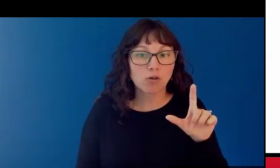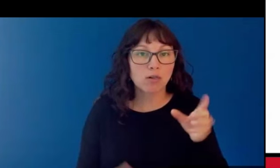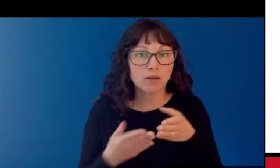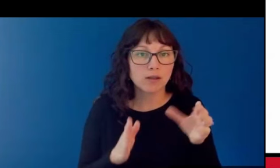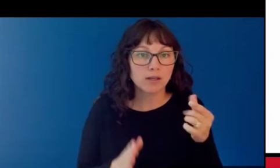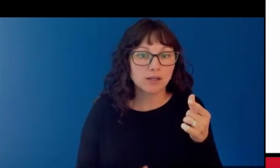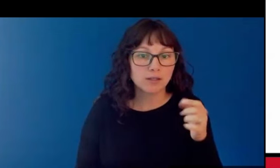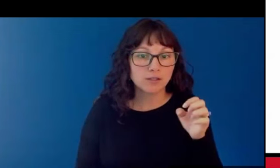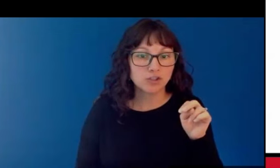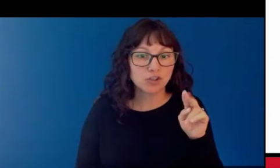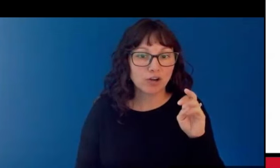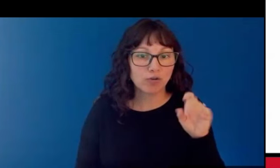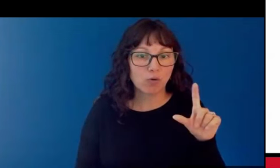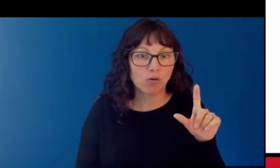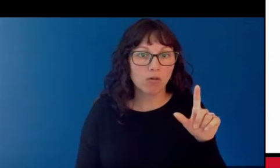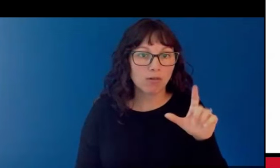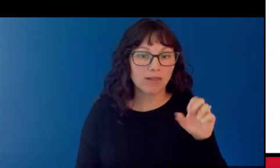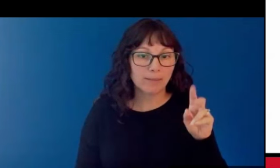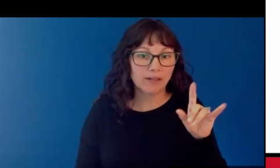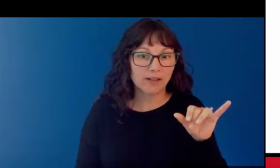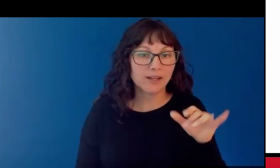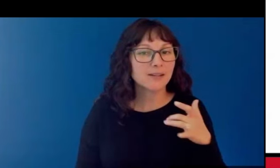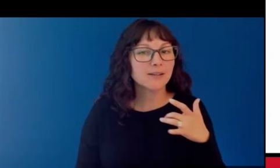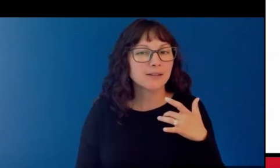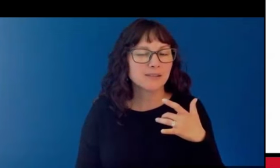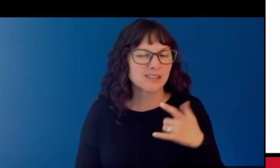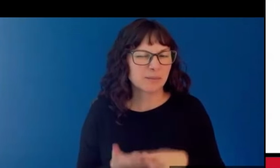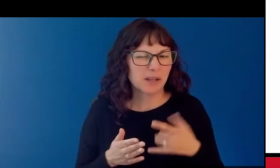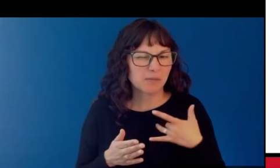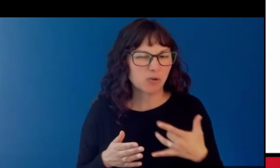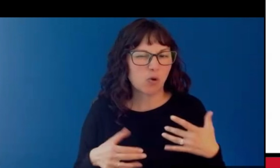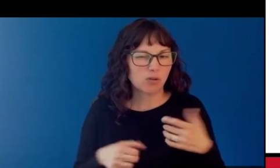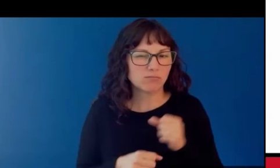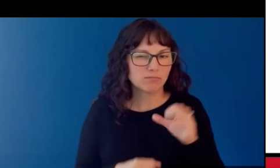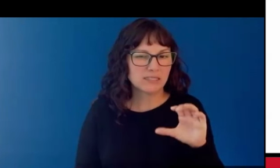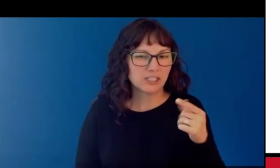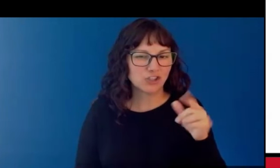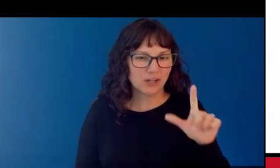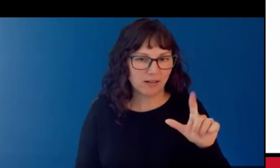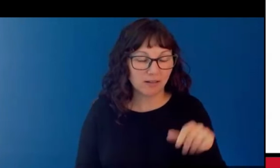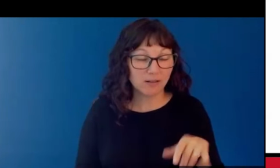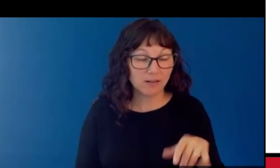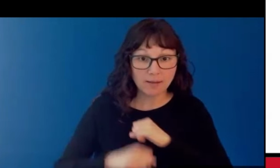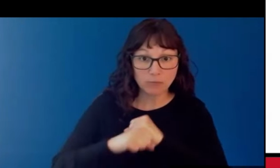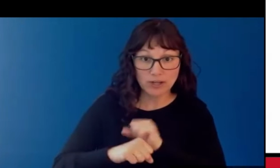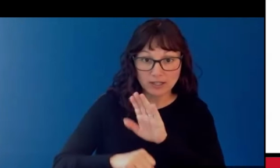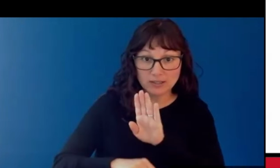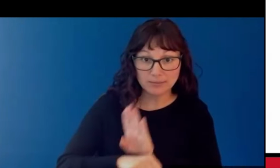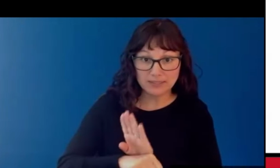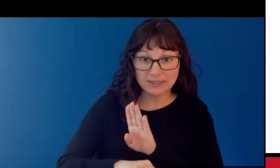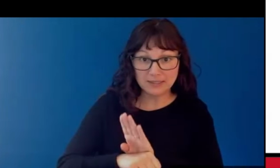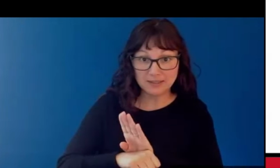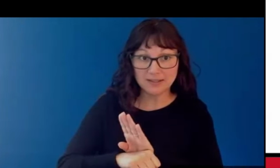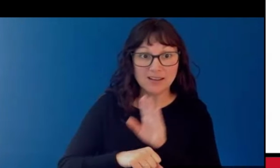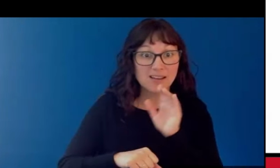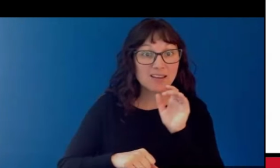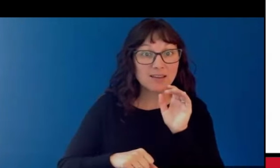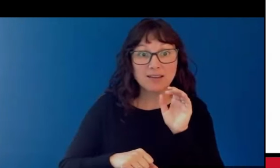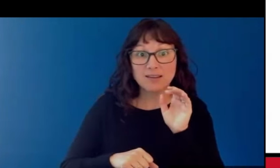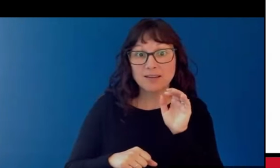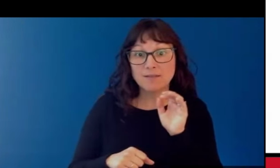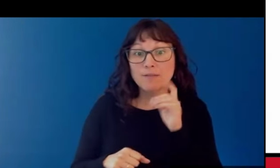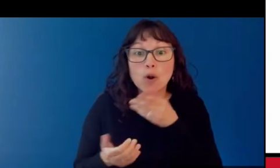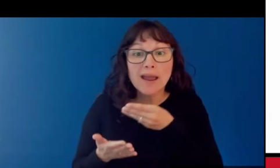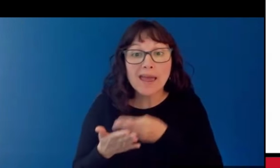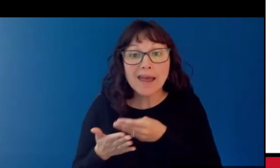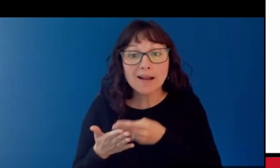liability, often just referred to as CGL. This protects your business against the economic